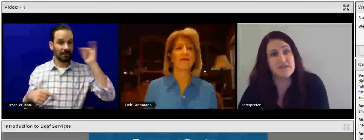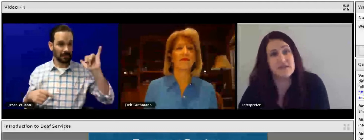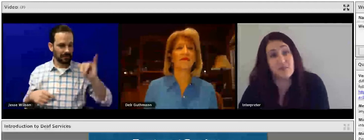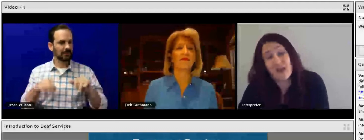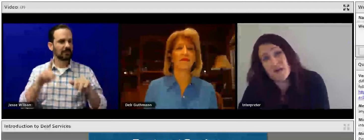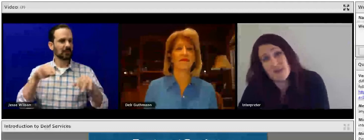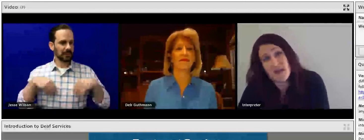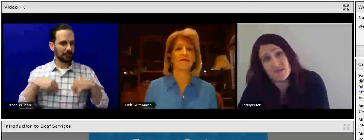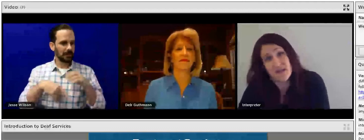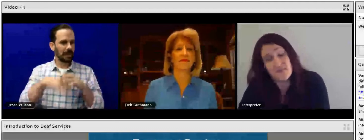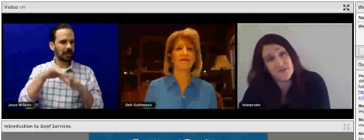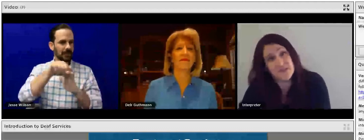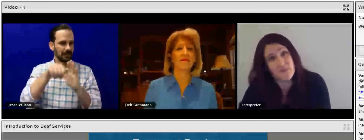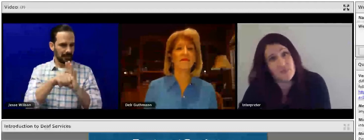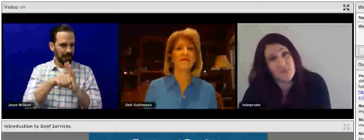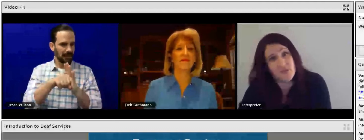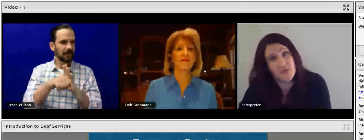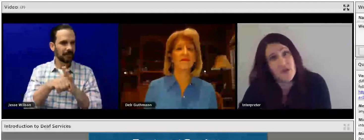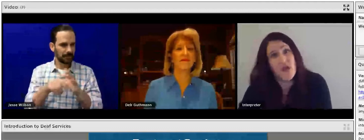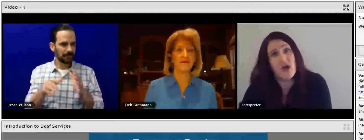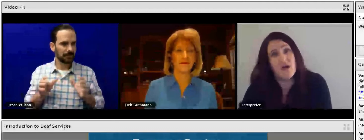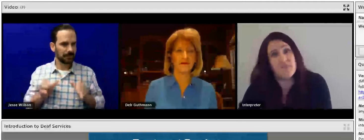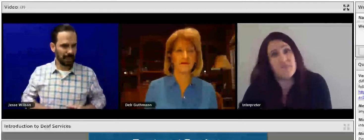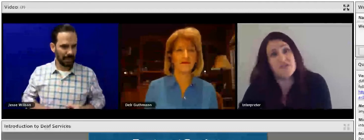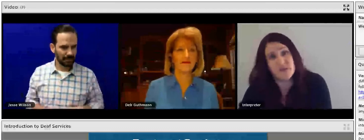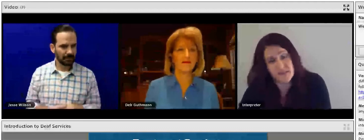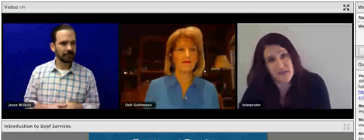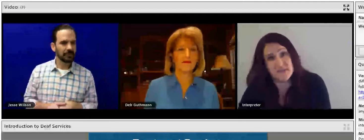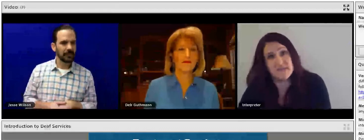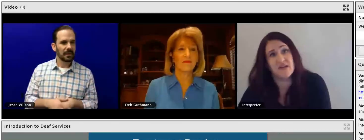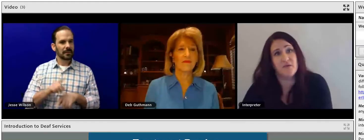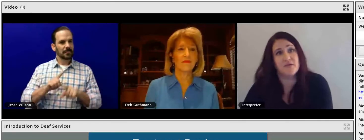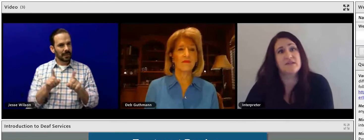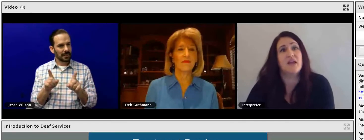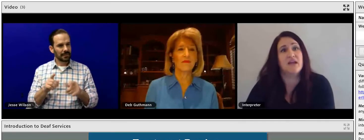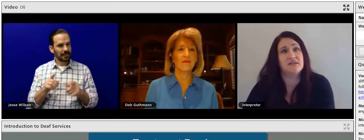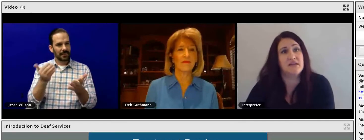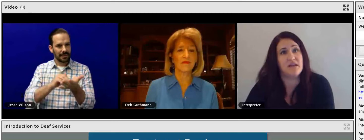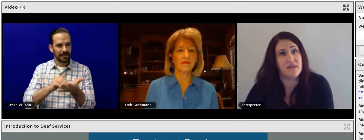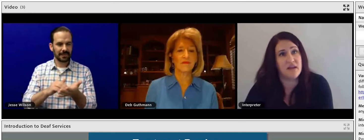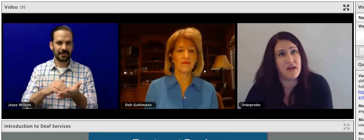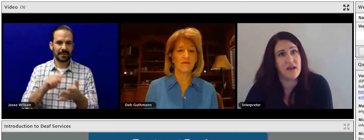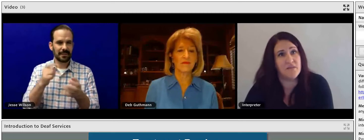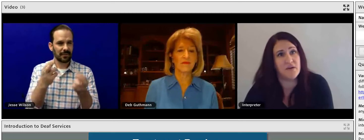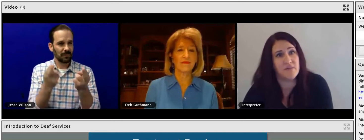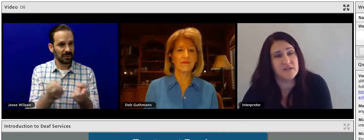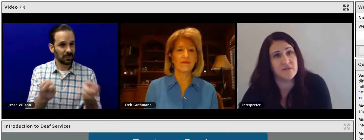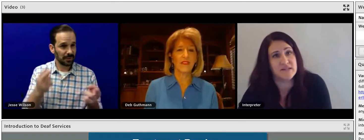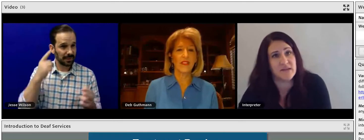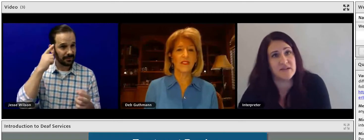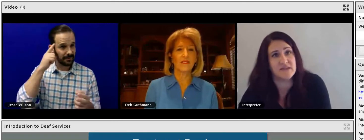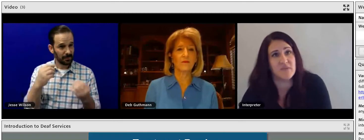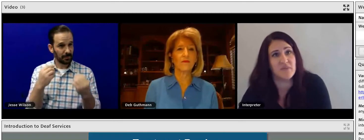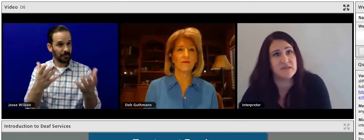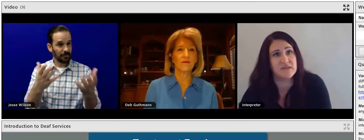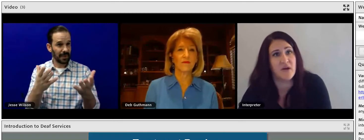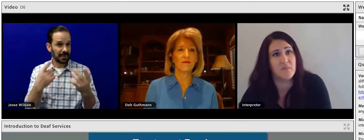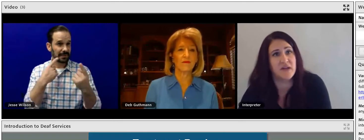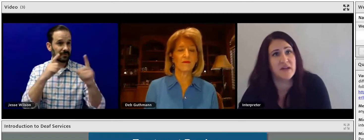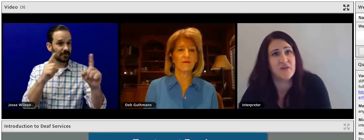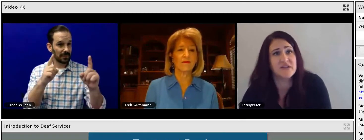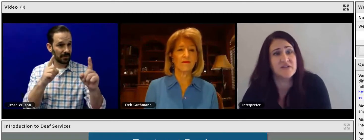course is for that might be out of state for some people. They do accept out of state folks, and then in California we do